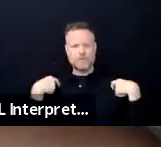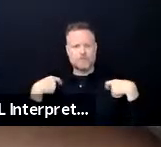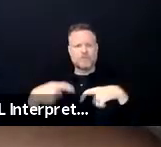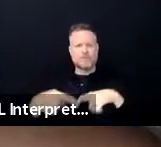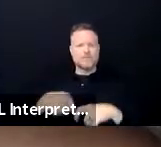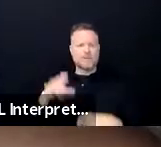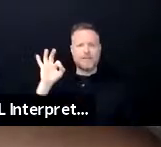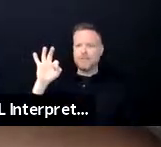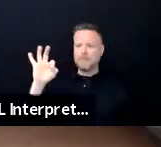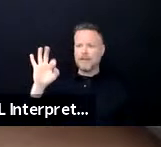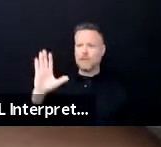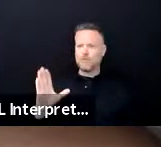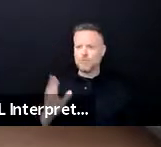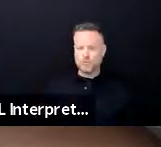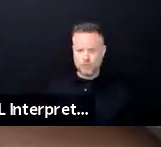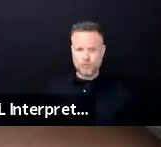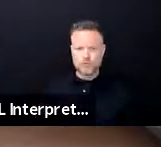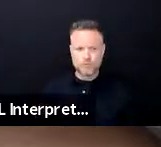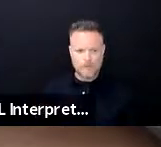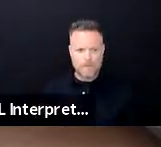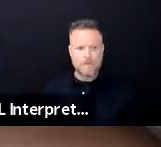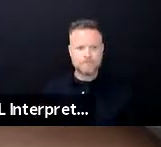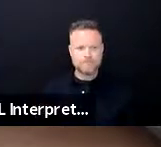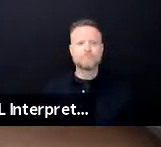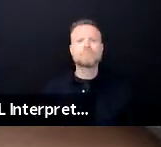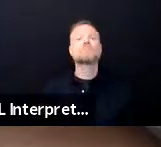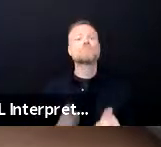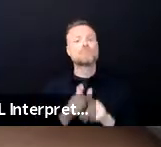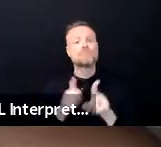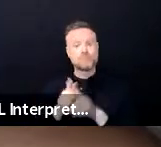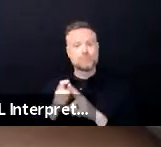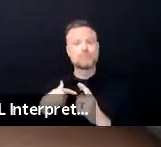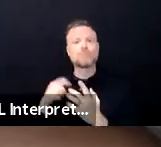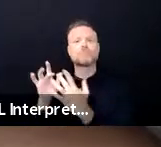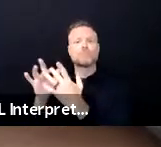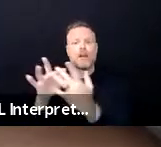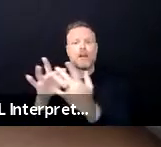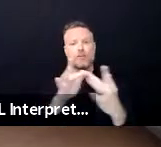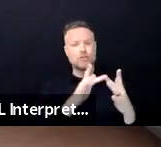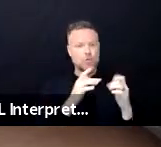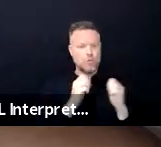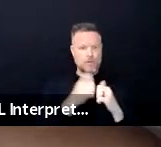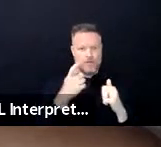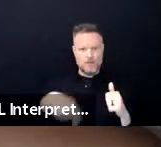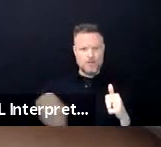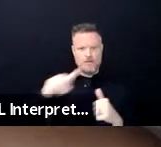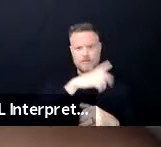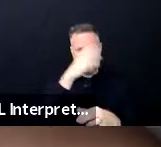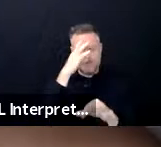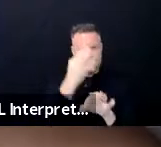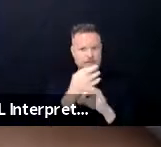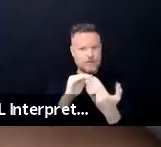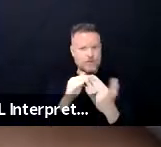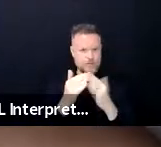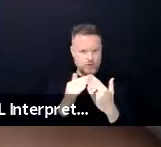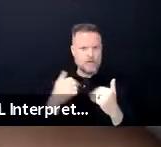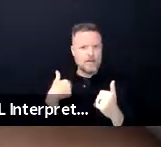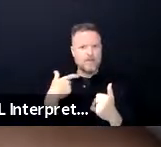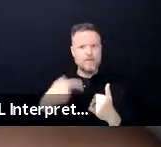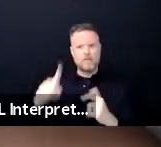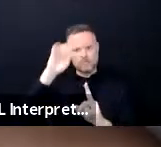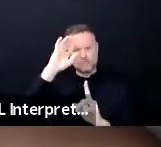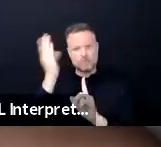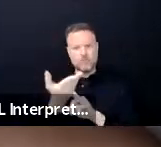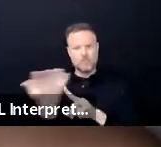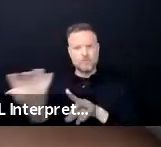other things we did was we conducted outreach through faith community to get their buy-in as it relates to the